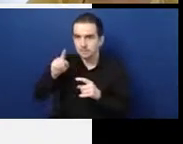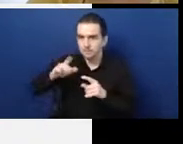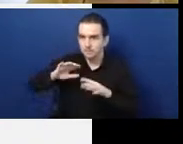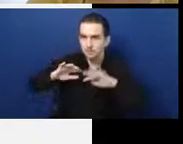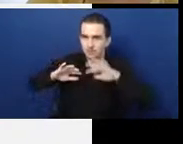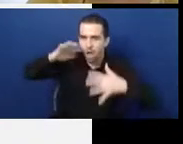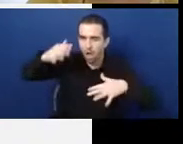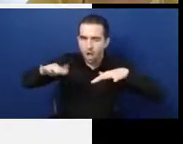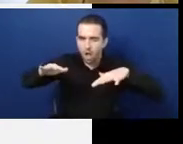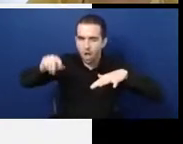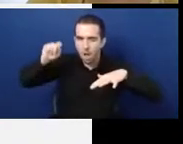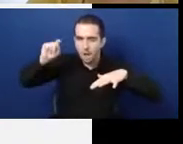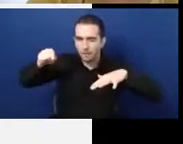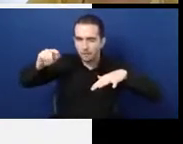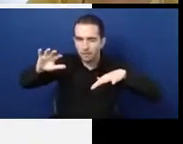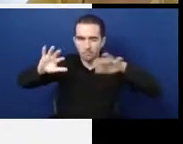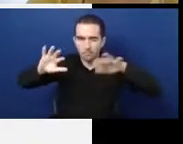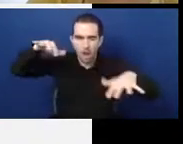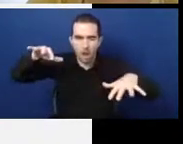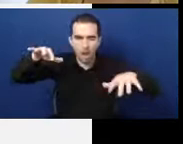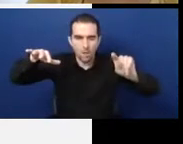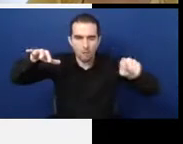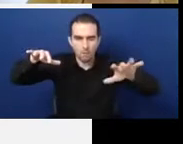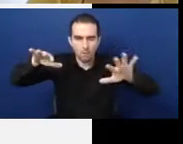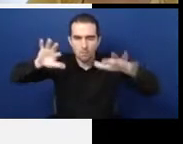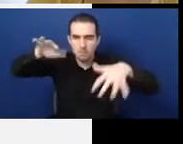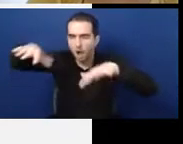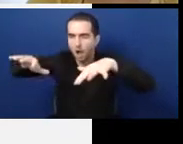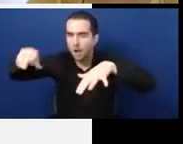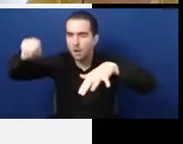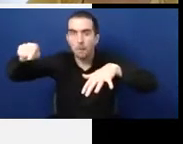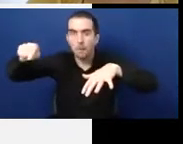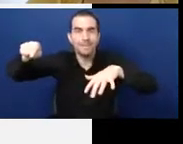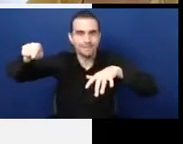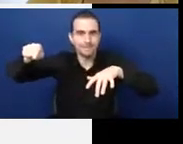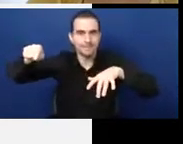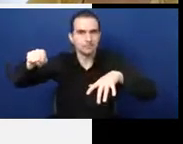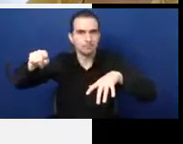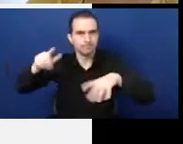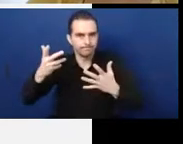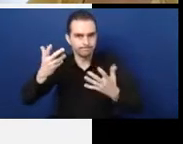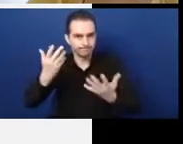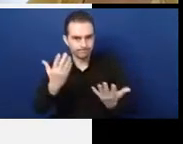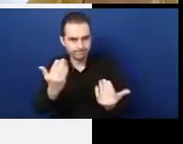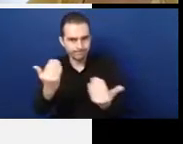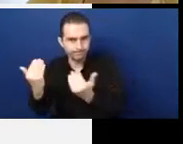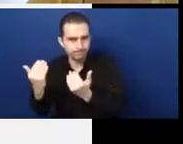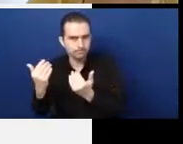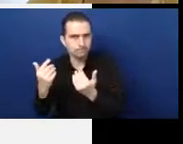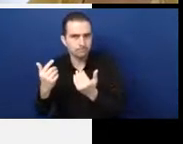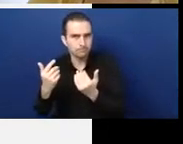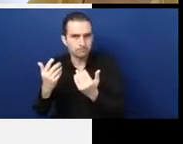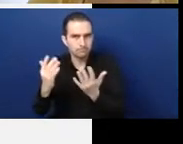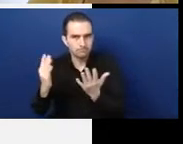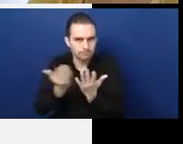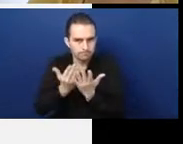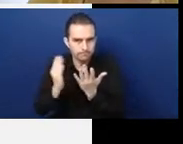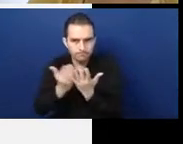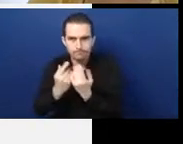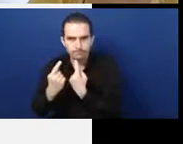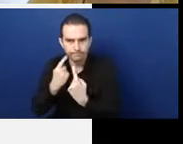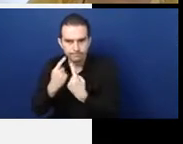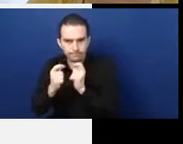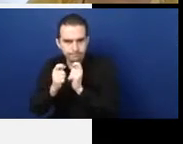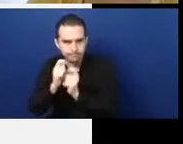to give evidence. So this is also difficult, but also even to report to police. All this involves costs that maybe we cannot